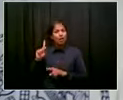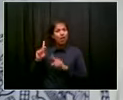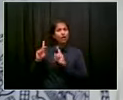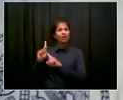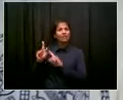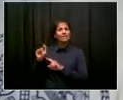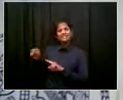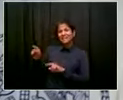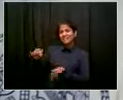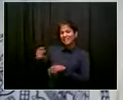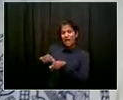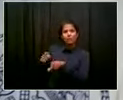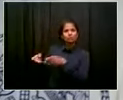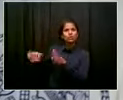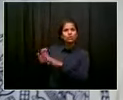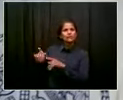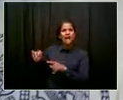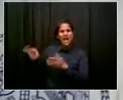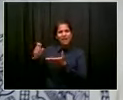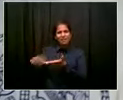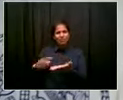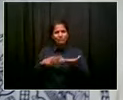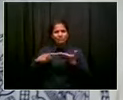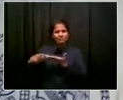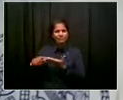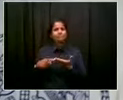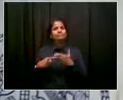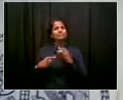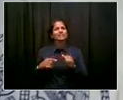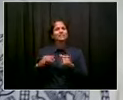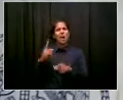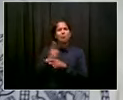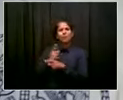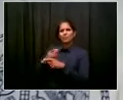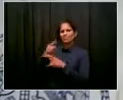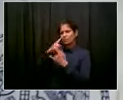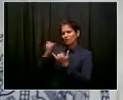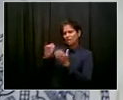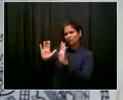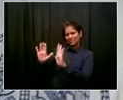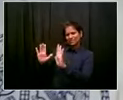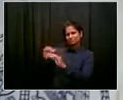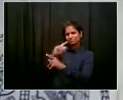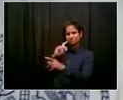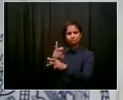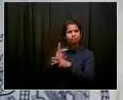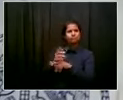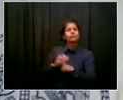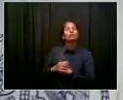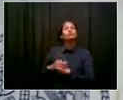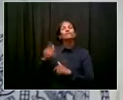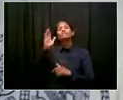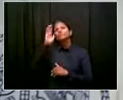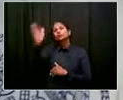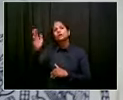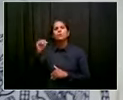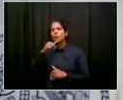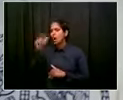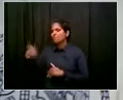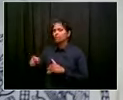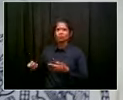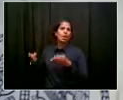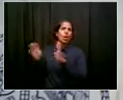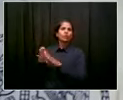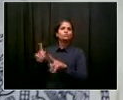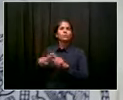the right thing to do for this moment i'd like to see the point come where it no longer necessary but we've had a series of issues and problems and i